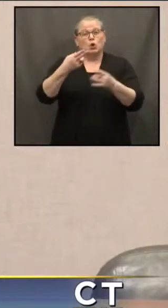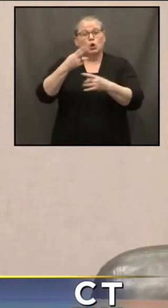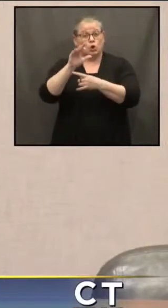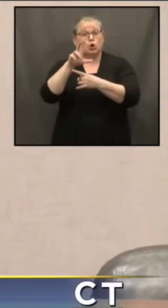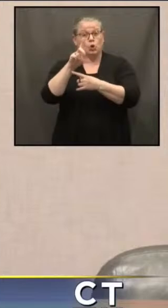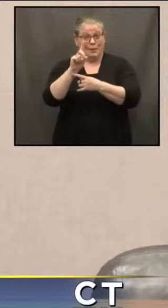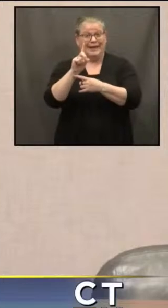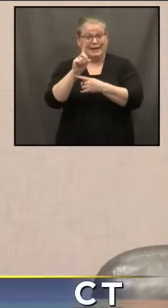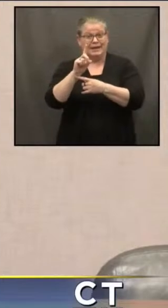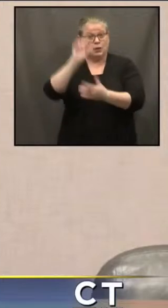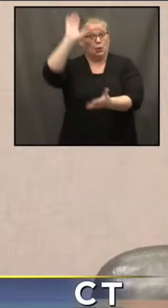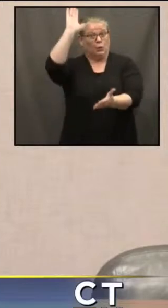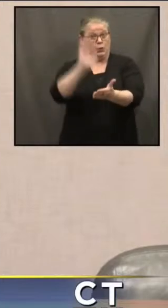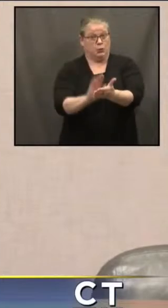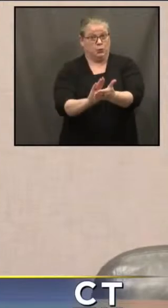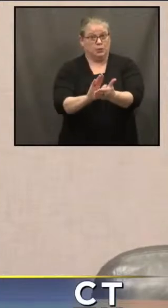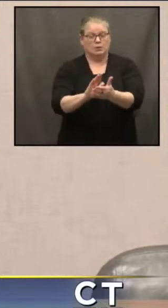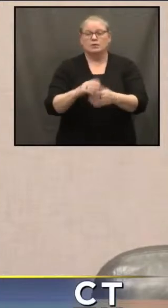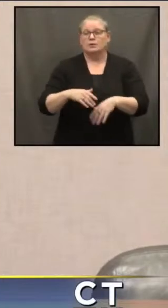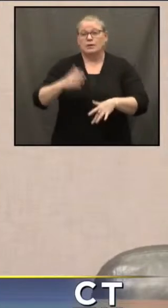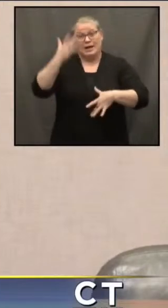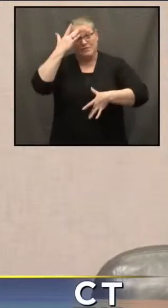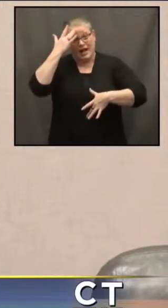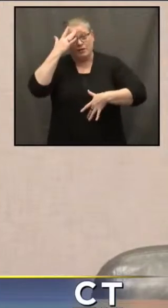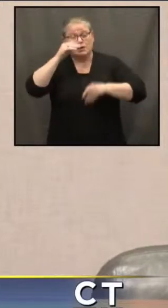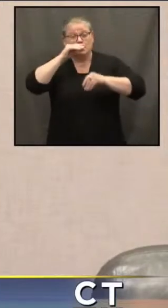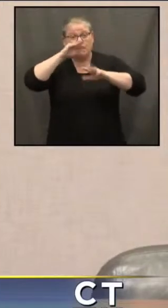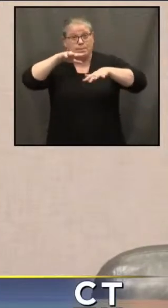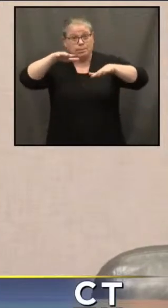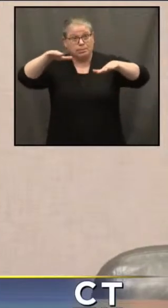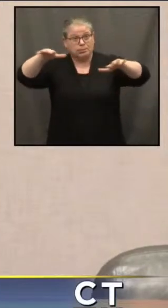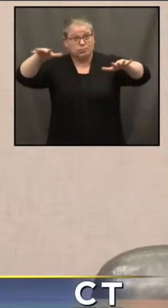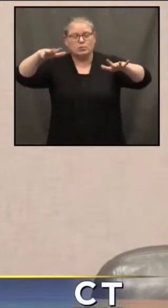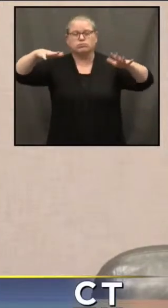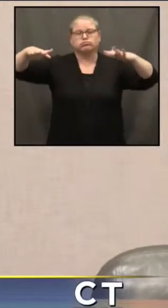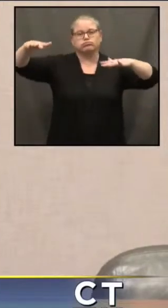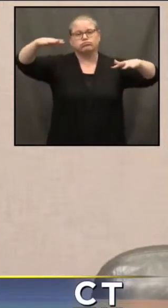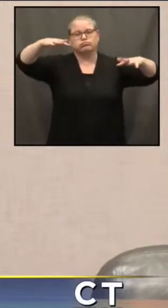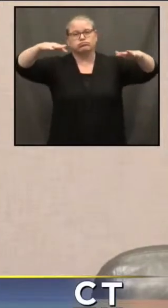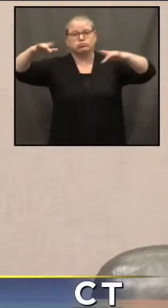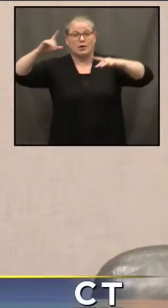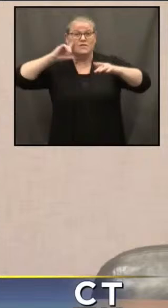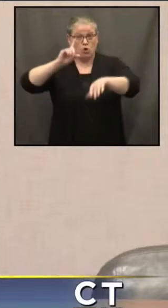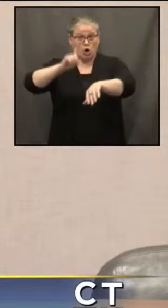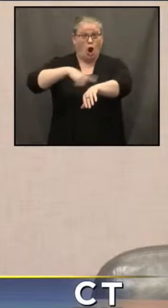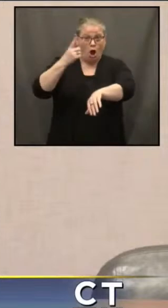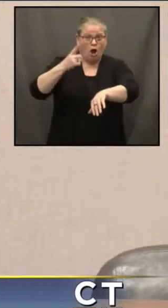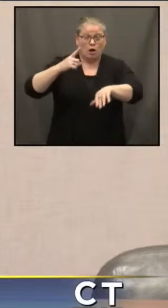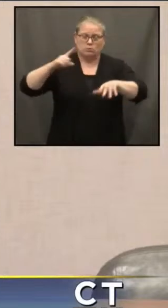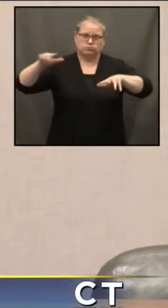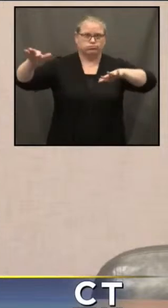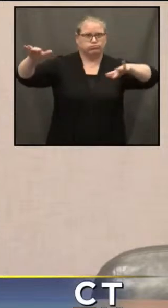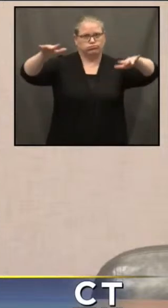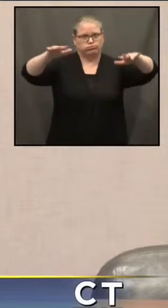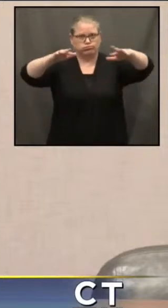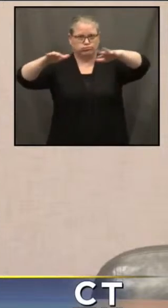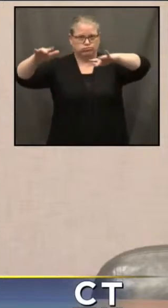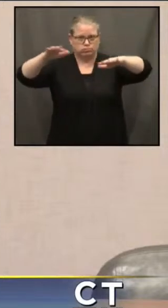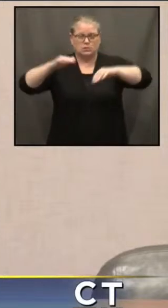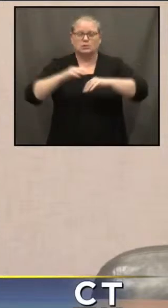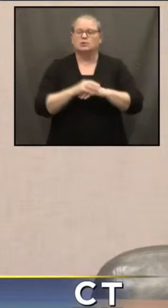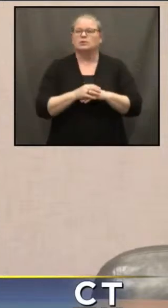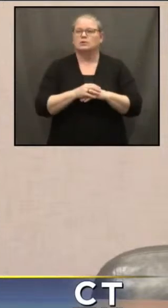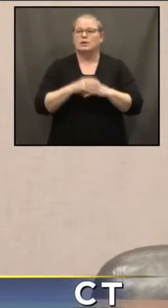the air for longer. And we know as it's getting colder that people are going indoors, people are socializing more.